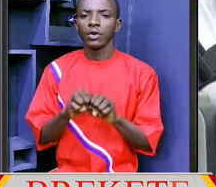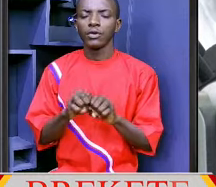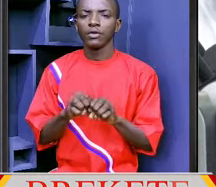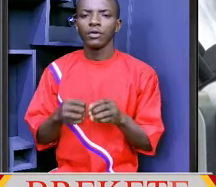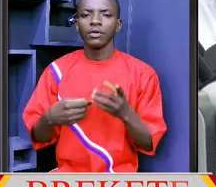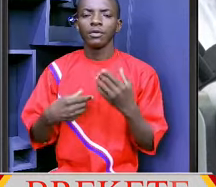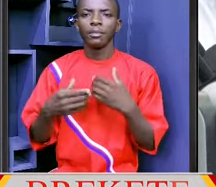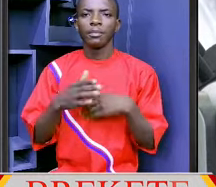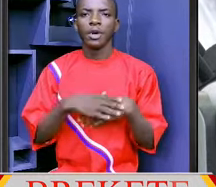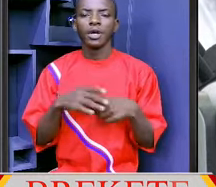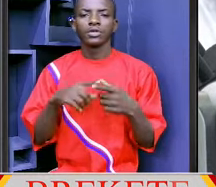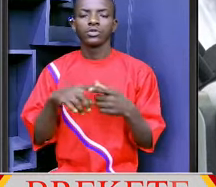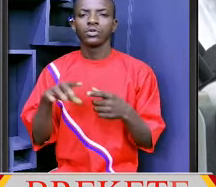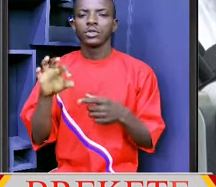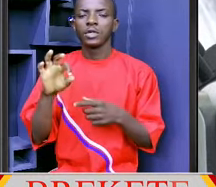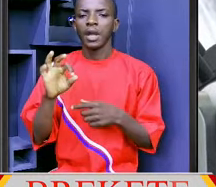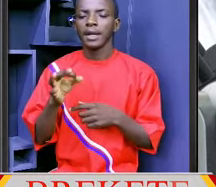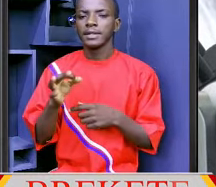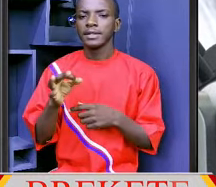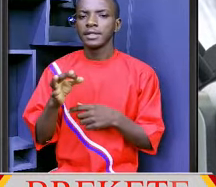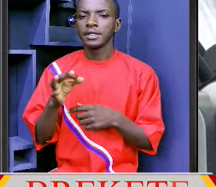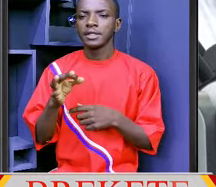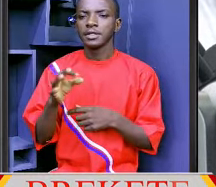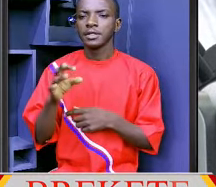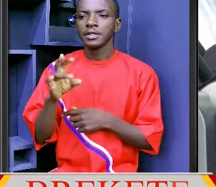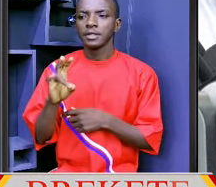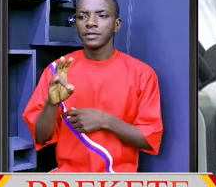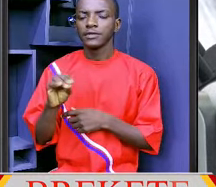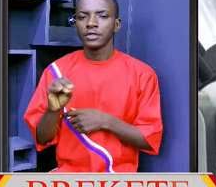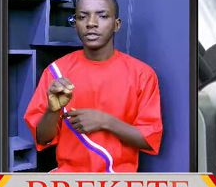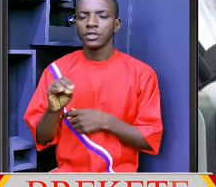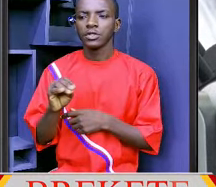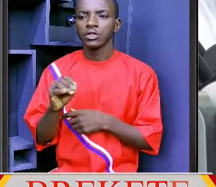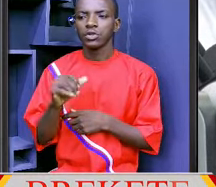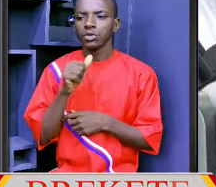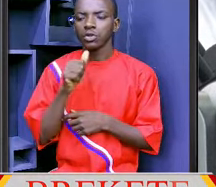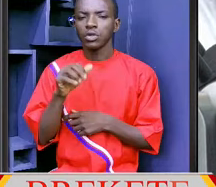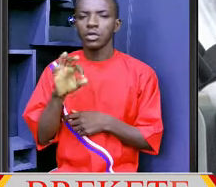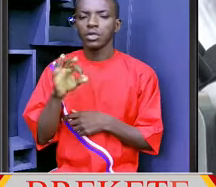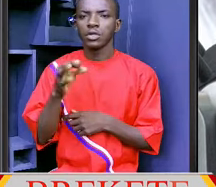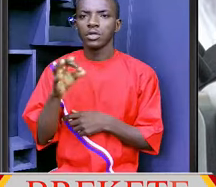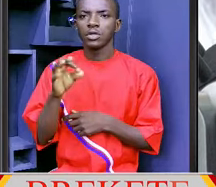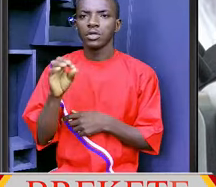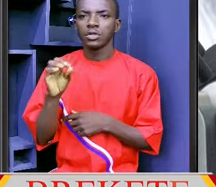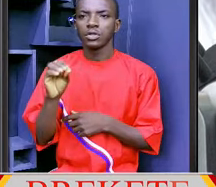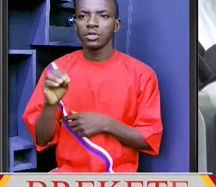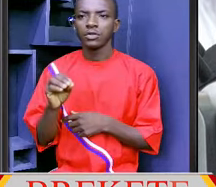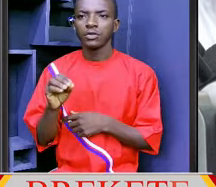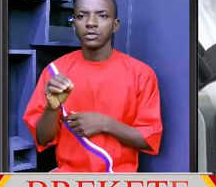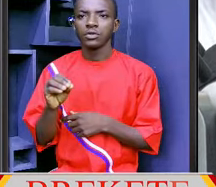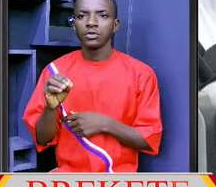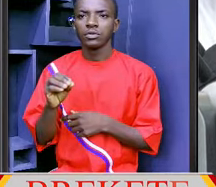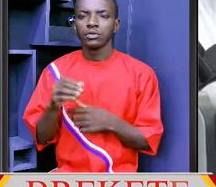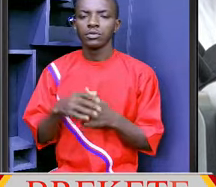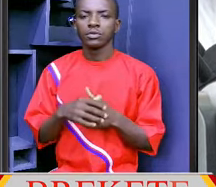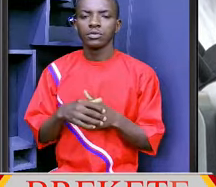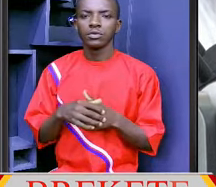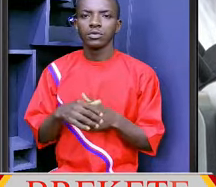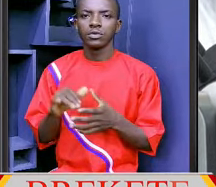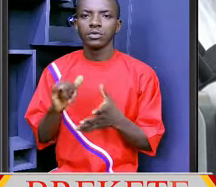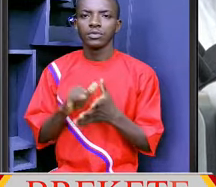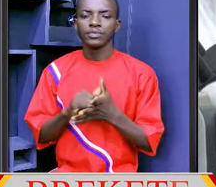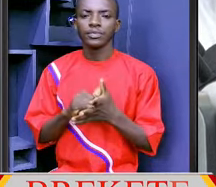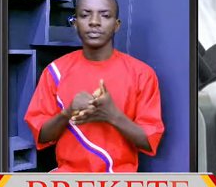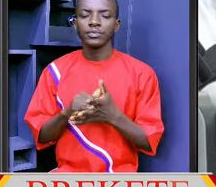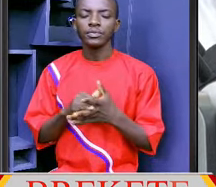You even take us back to 1970. Not be in the 70s they do Udoji. When we